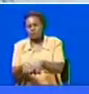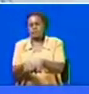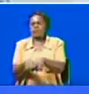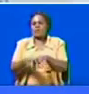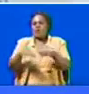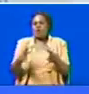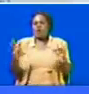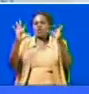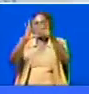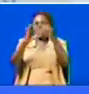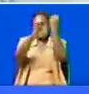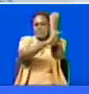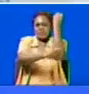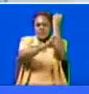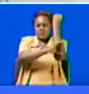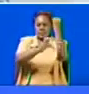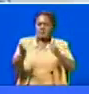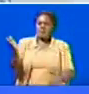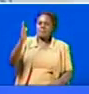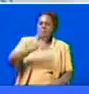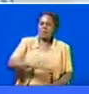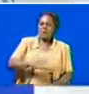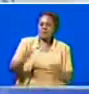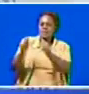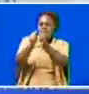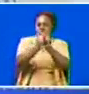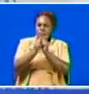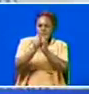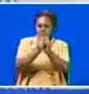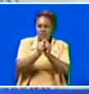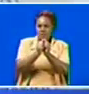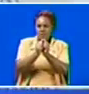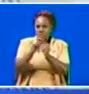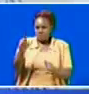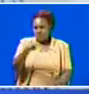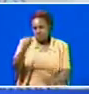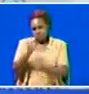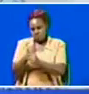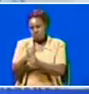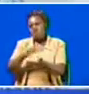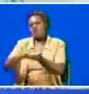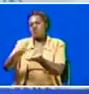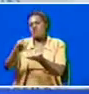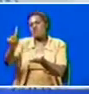saying that let's unite the country. Let's come back together. We've wronged each other, let's